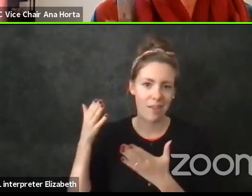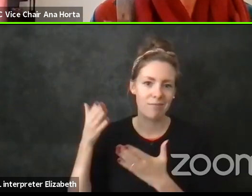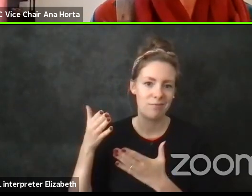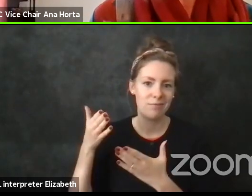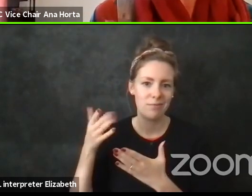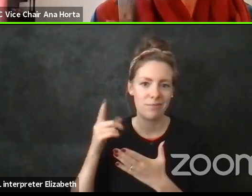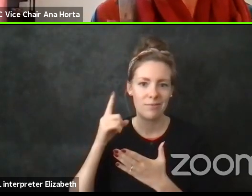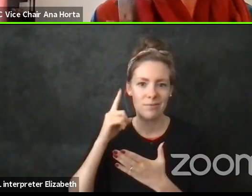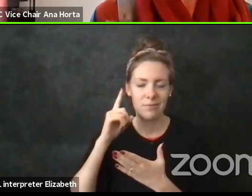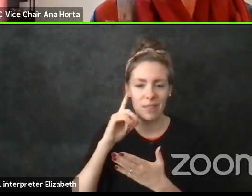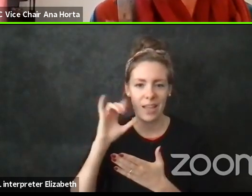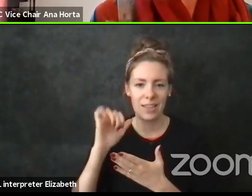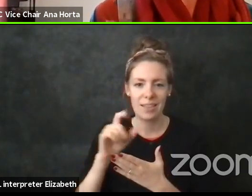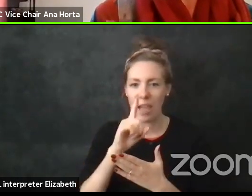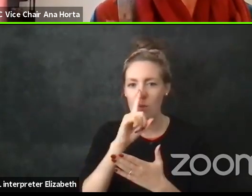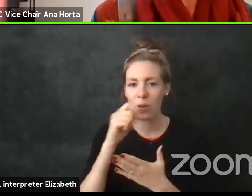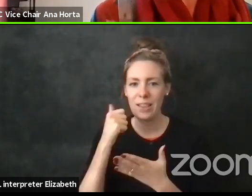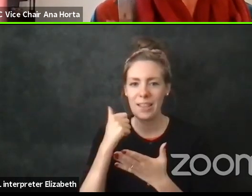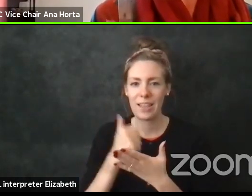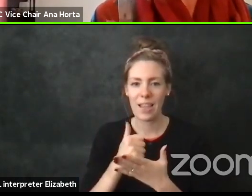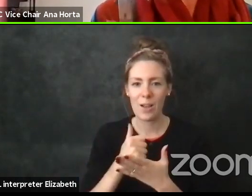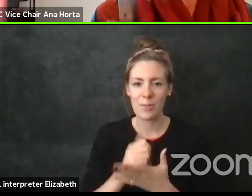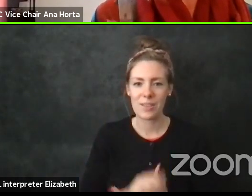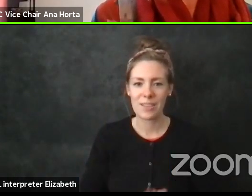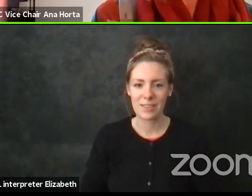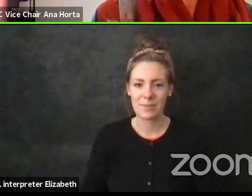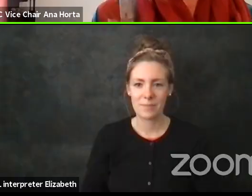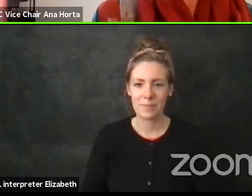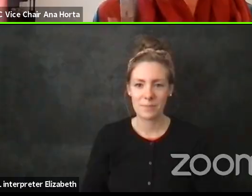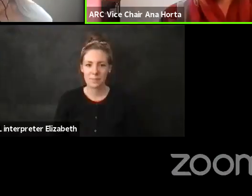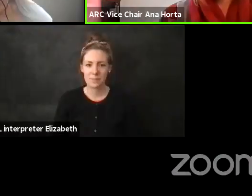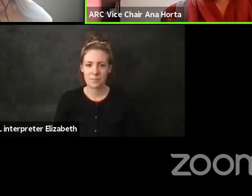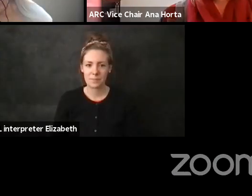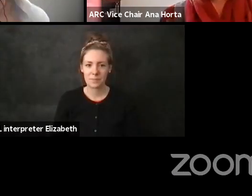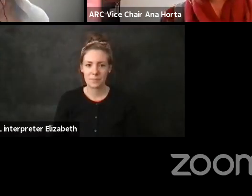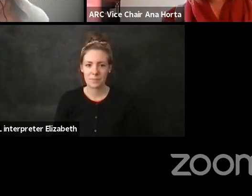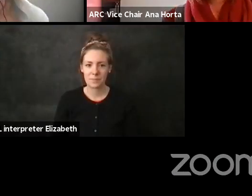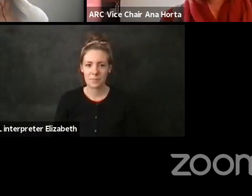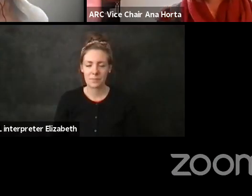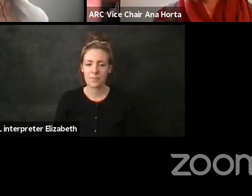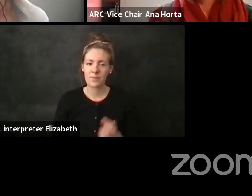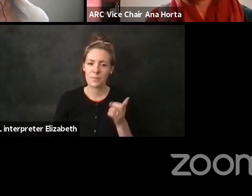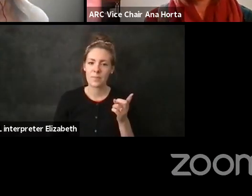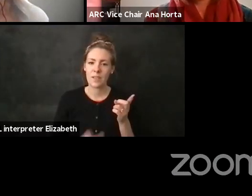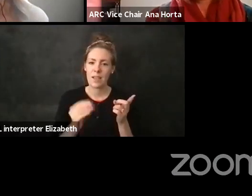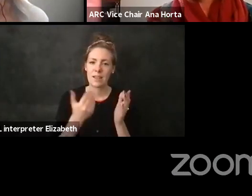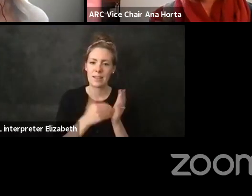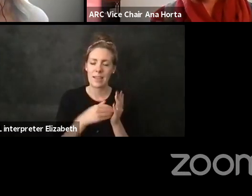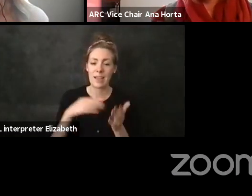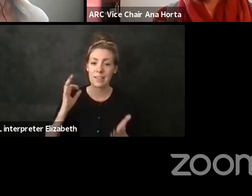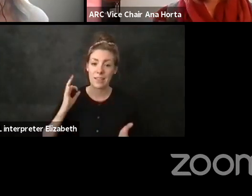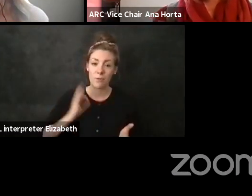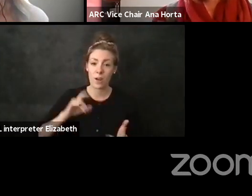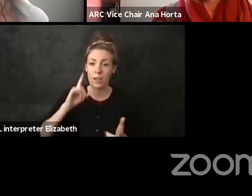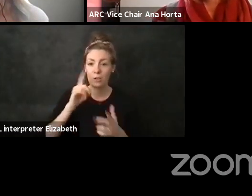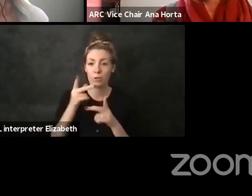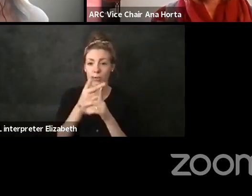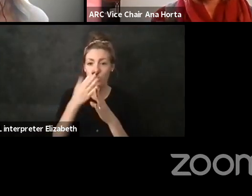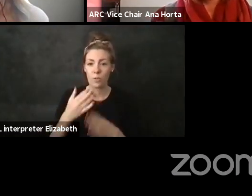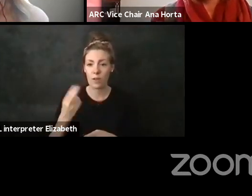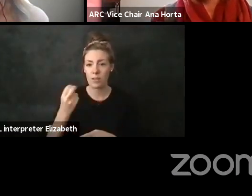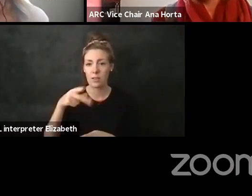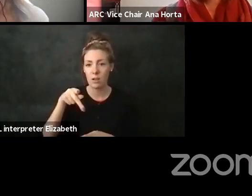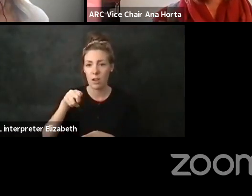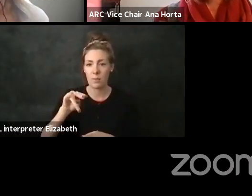think it's a pretty good thing. And to give credit again to Supervisor Hopkins and